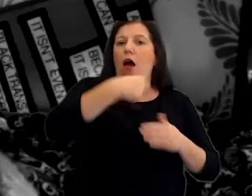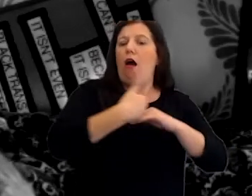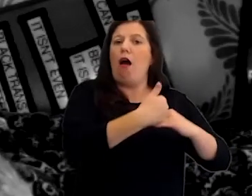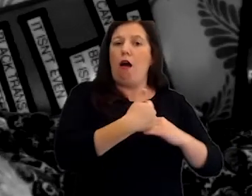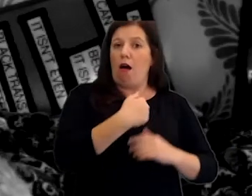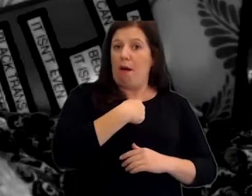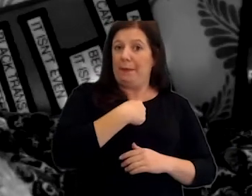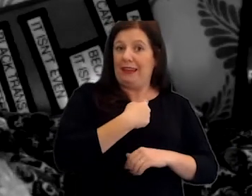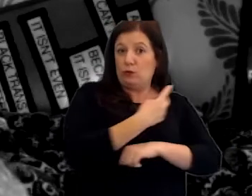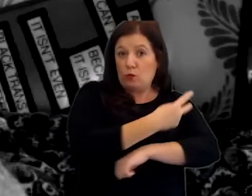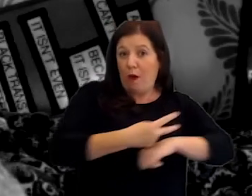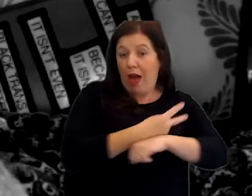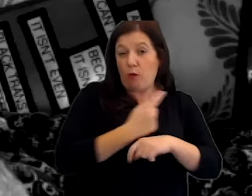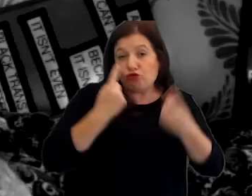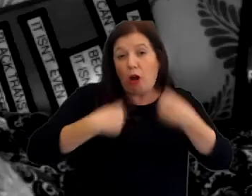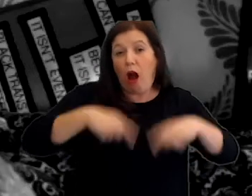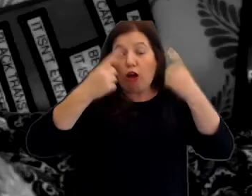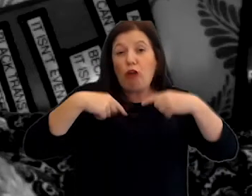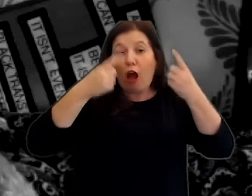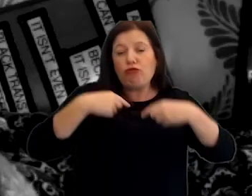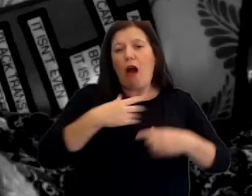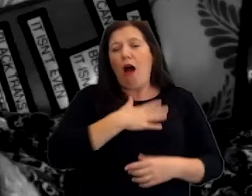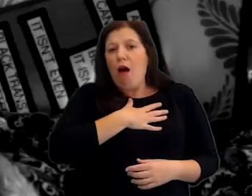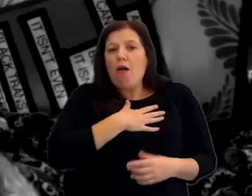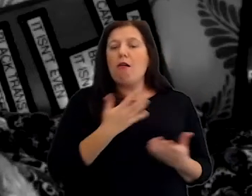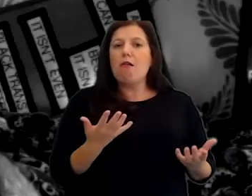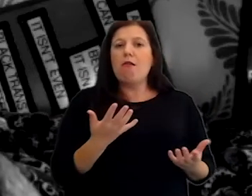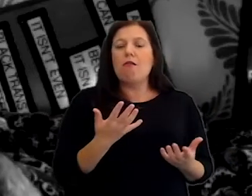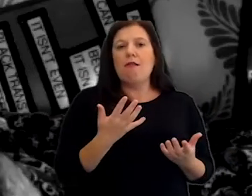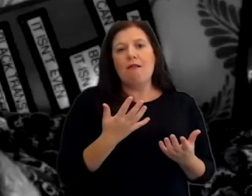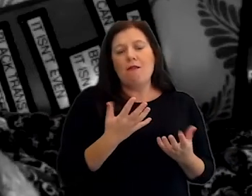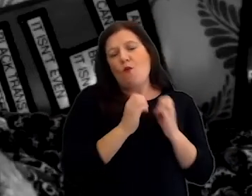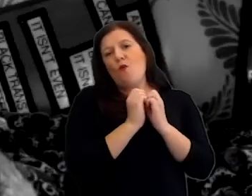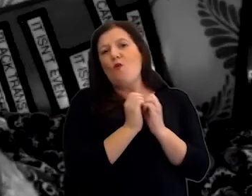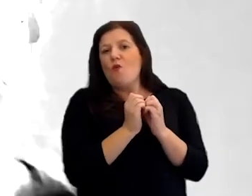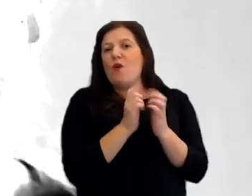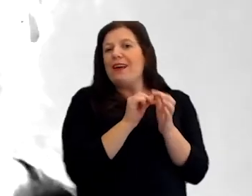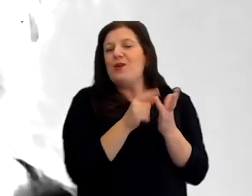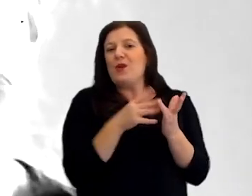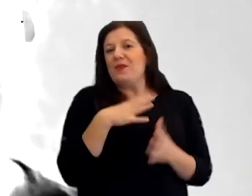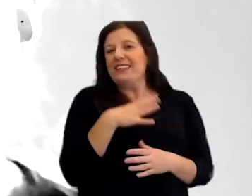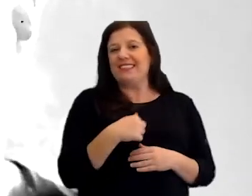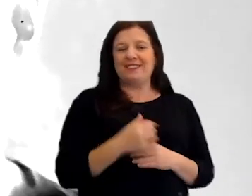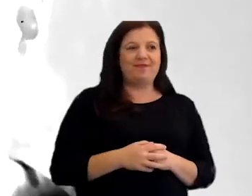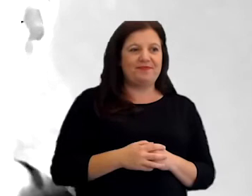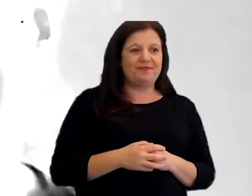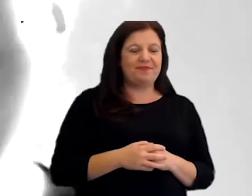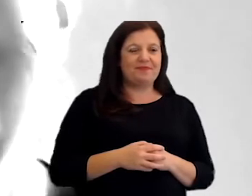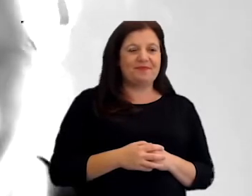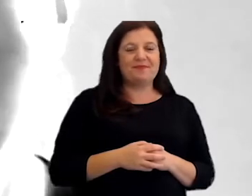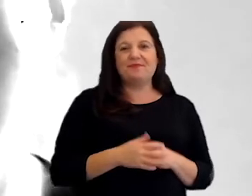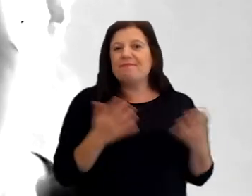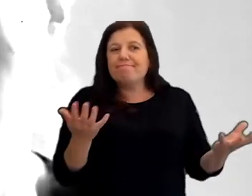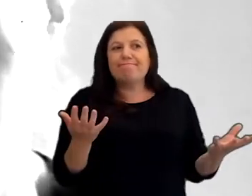cried for 2 hours. So it means a massive amount to me. My favourite thing, it